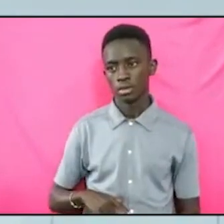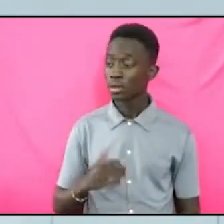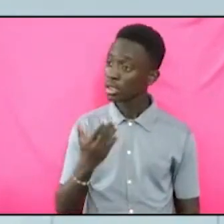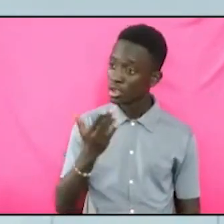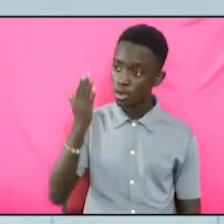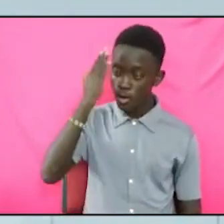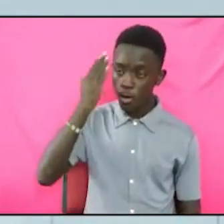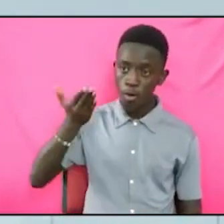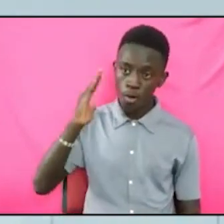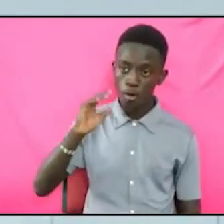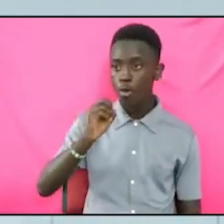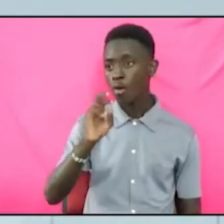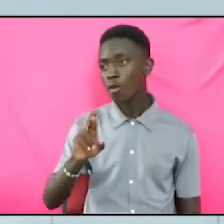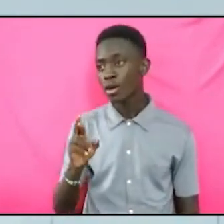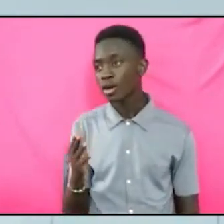tunasumbuana bure.